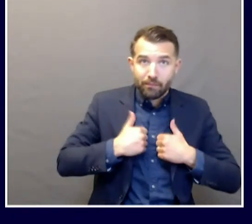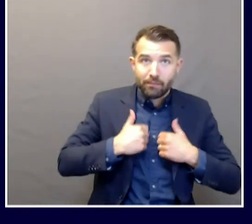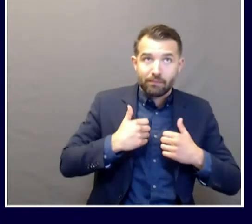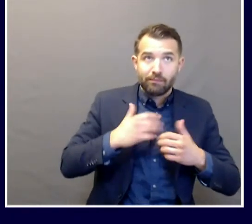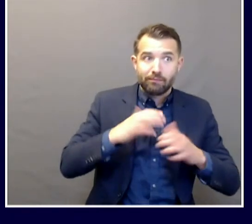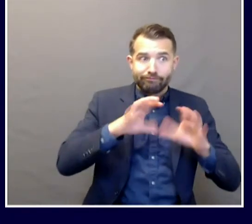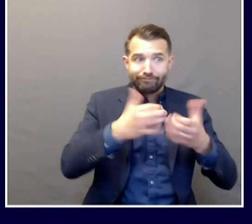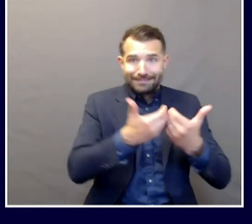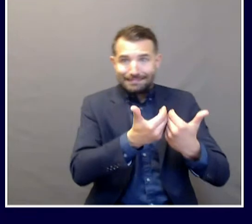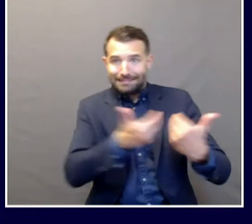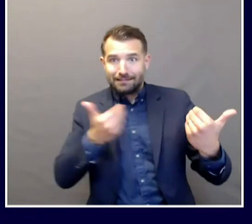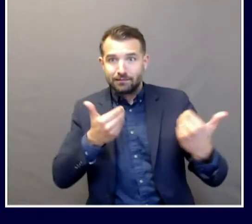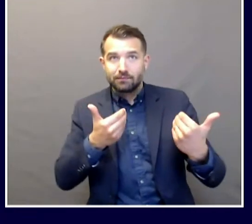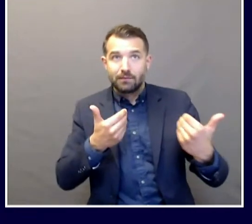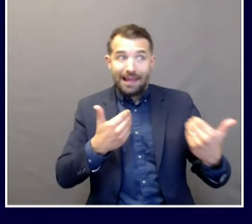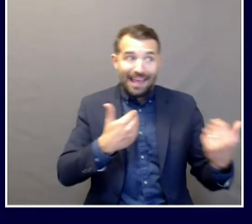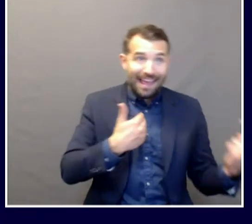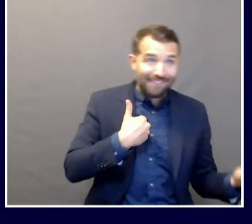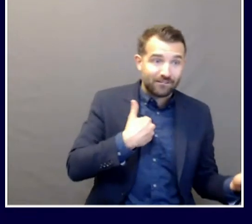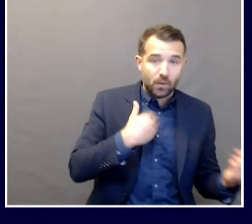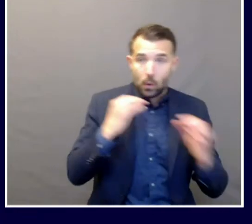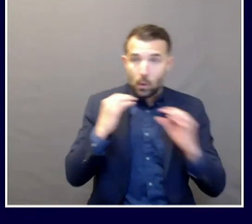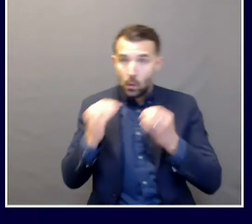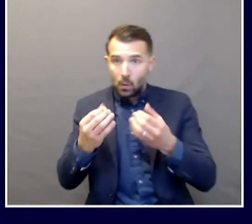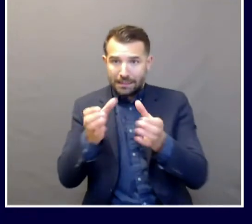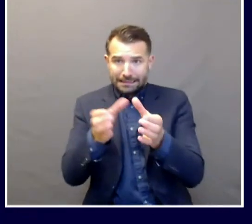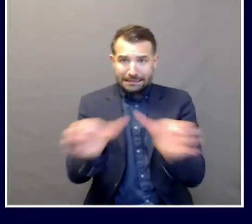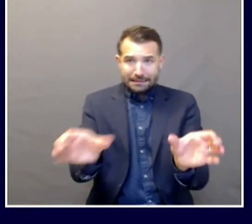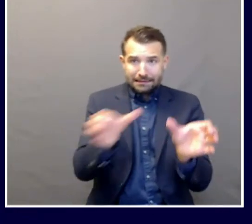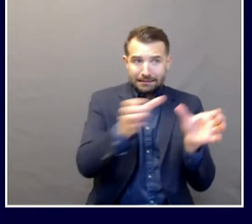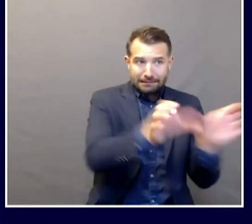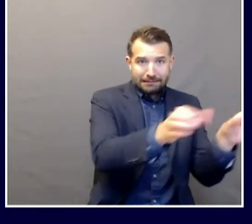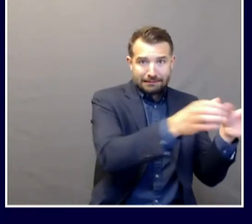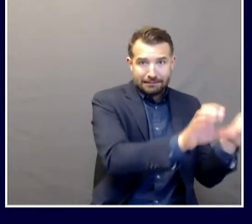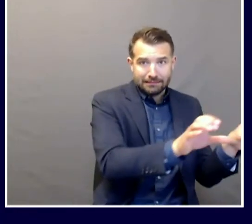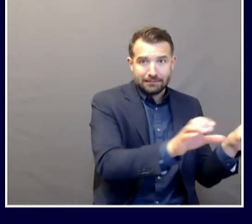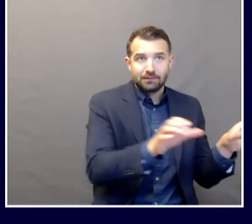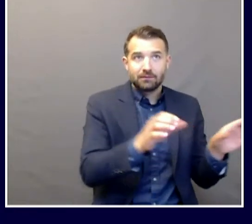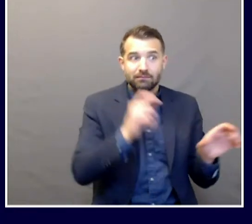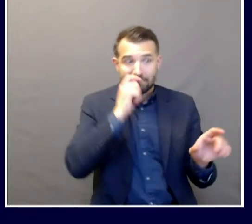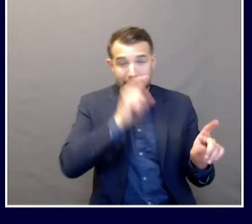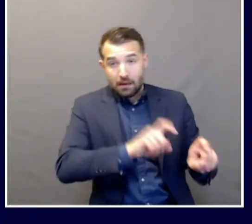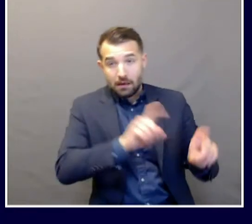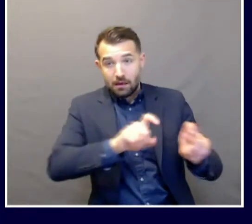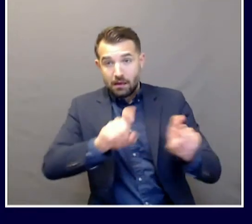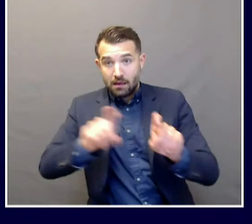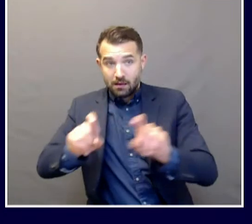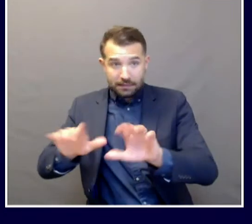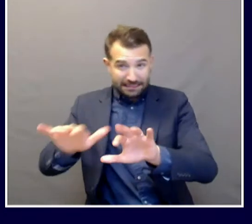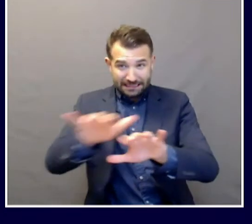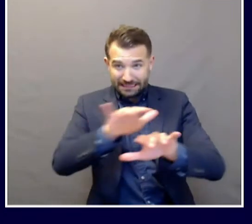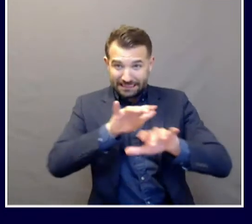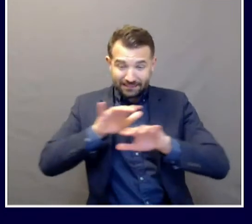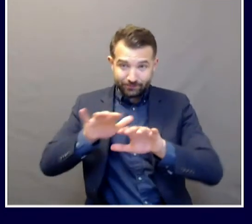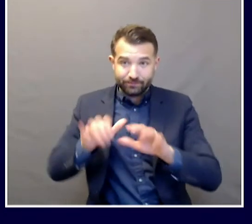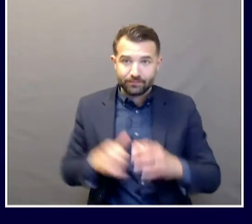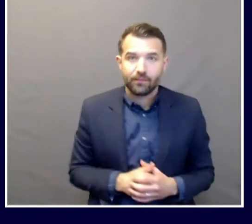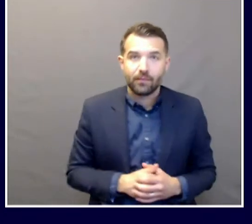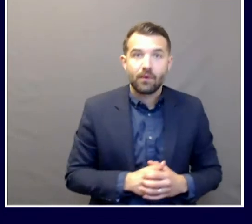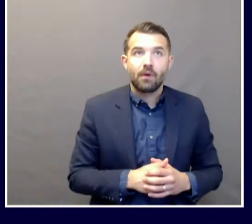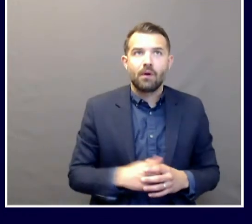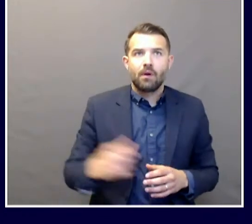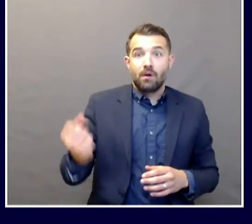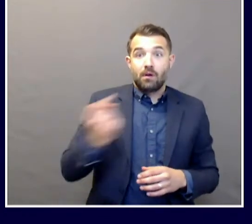the vaccination front, our approach to vaccination in Androscoggin County has